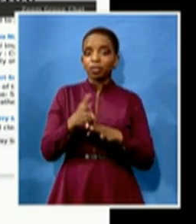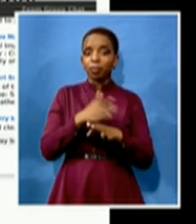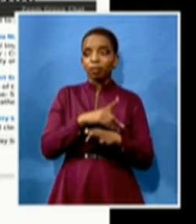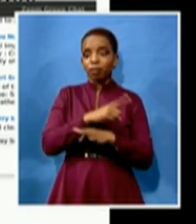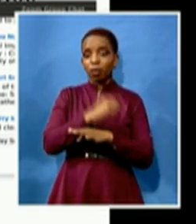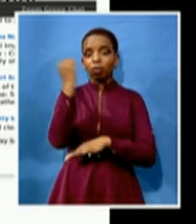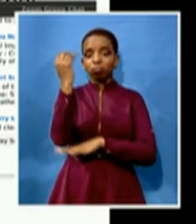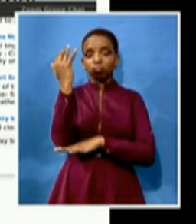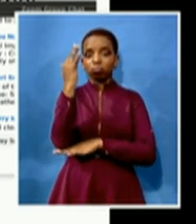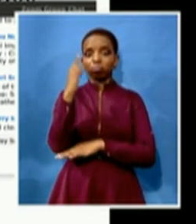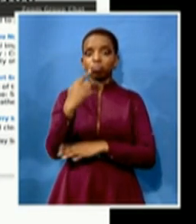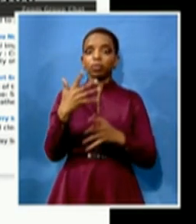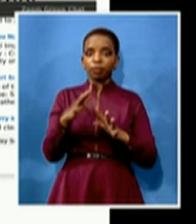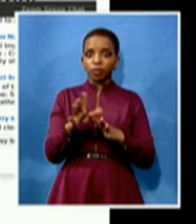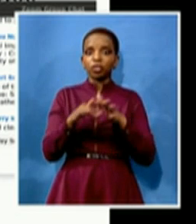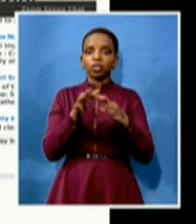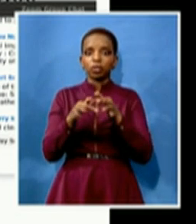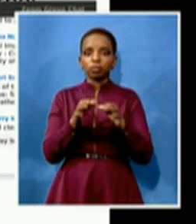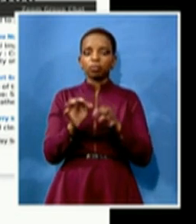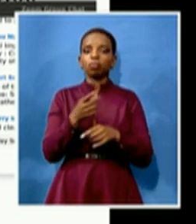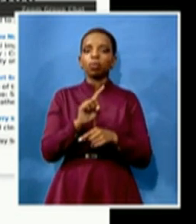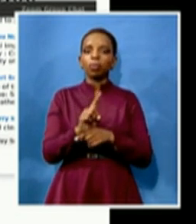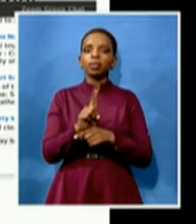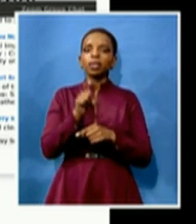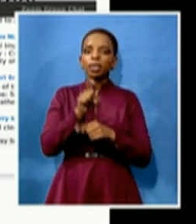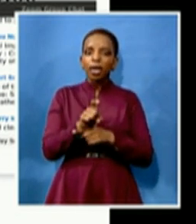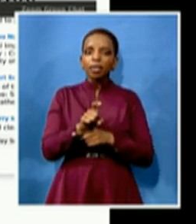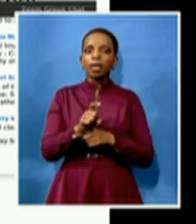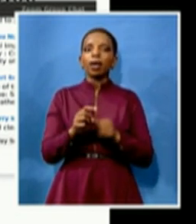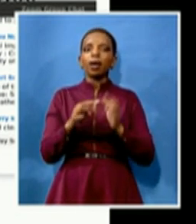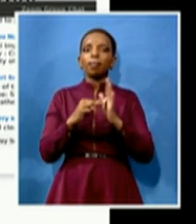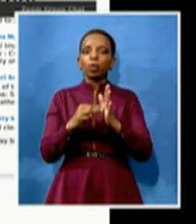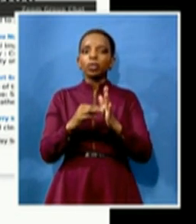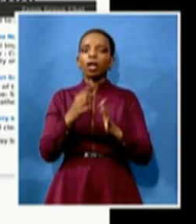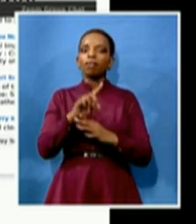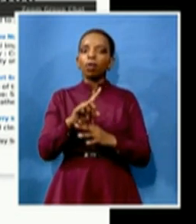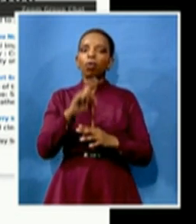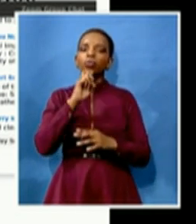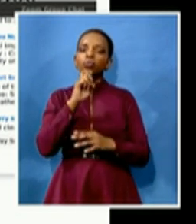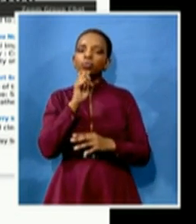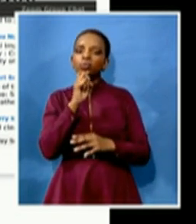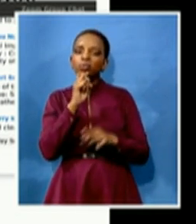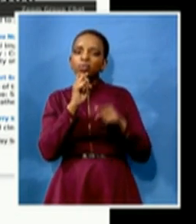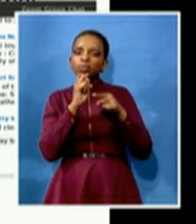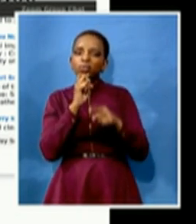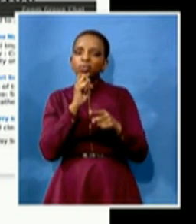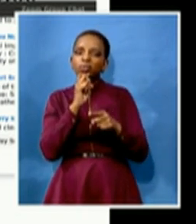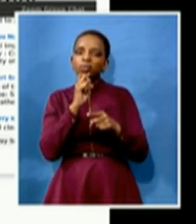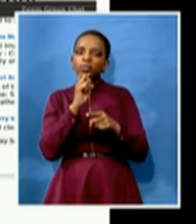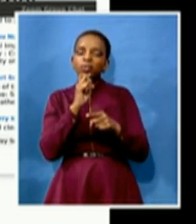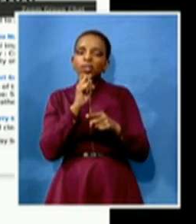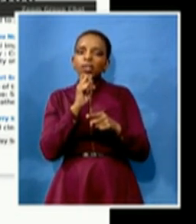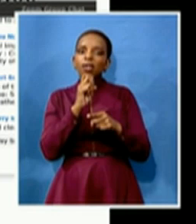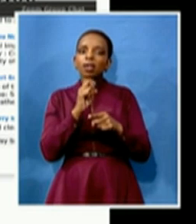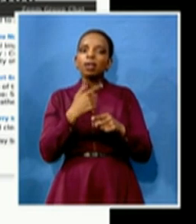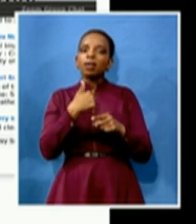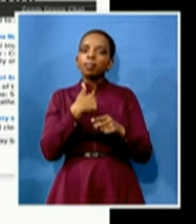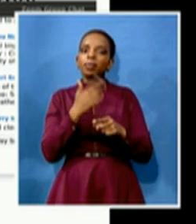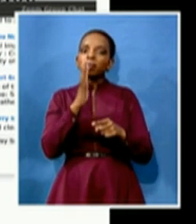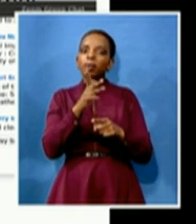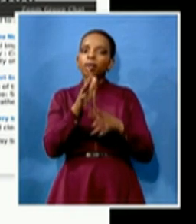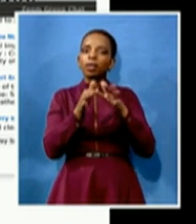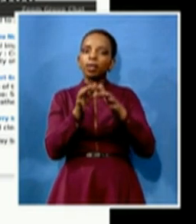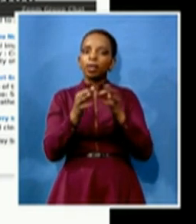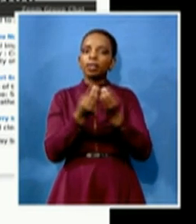an agent-based model. I'm going to talk about something that's an intermediate, where we'll use a different level of